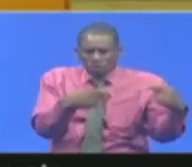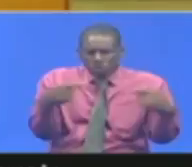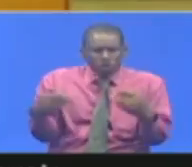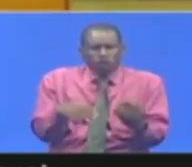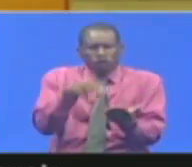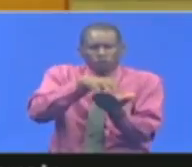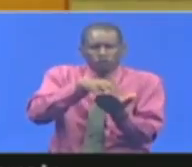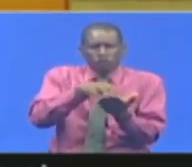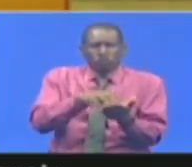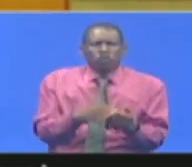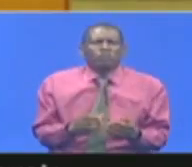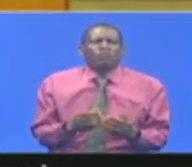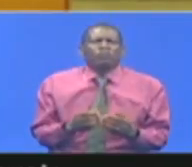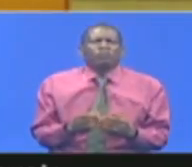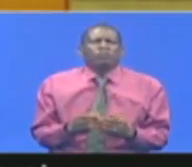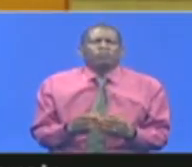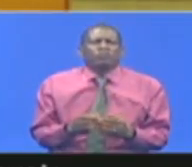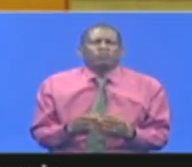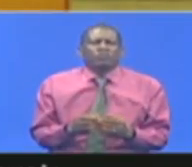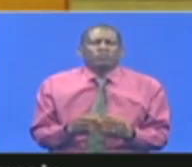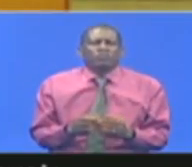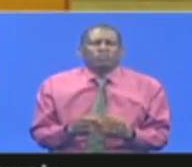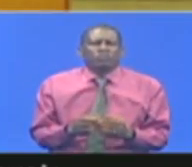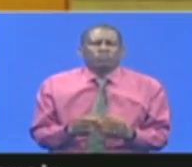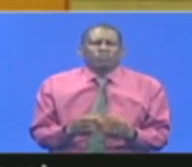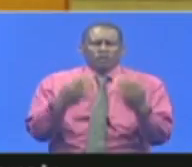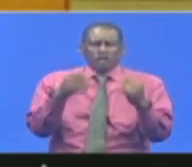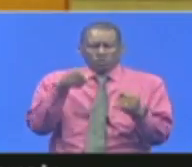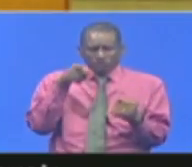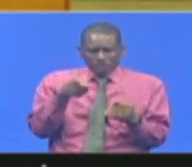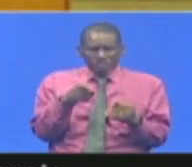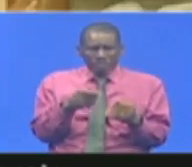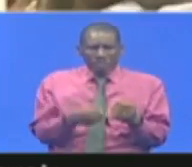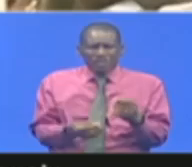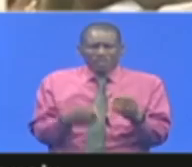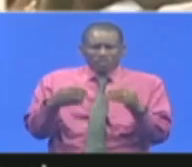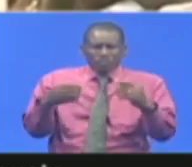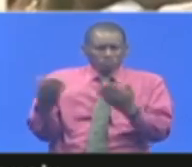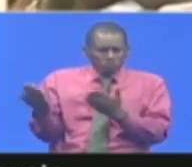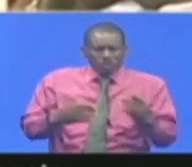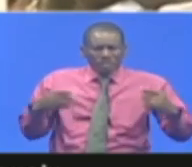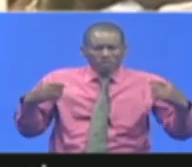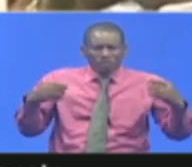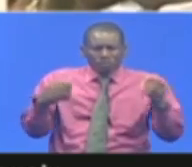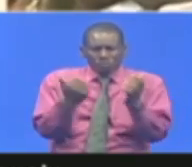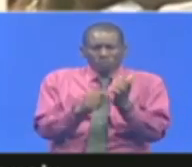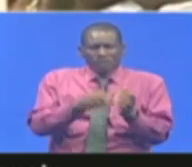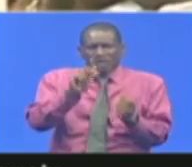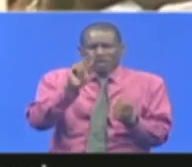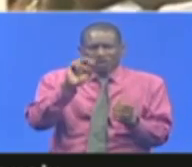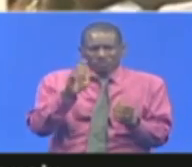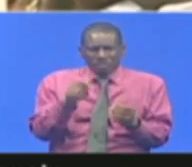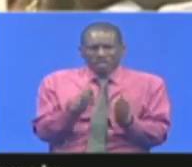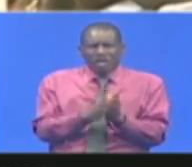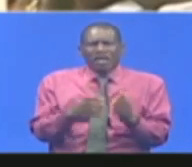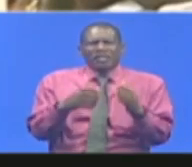position. KNUT Suba! This birthed a division in KNUT, and to avert an explosive clash,